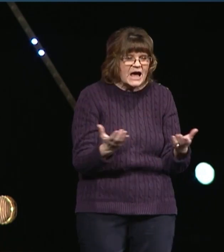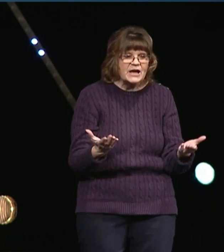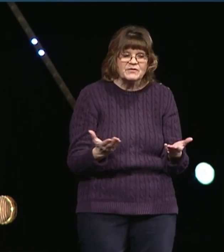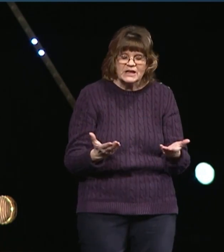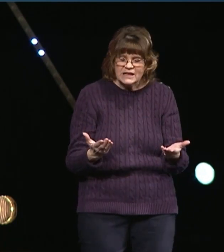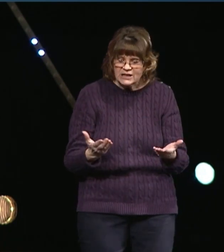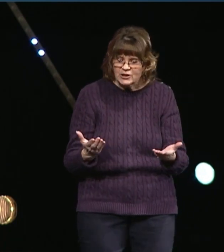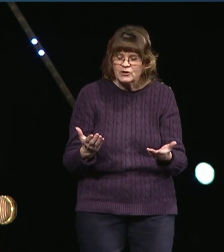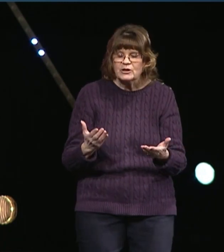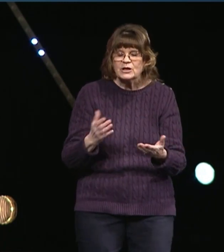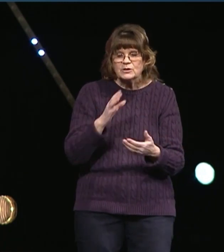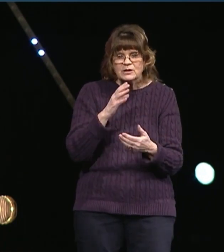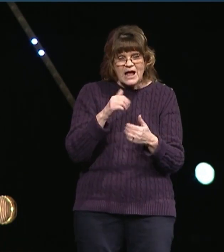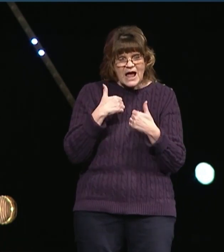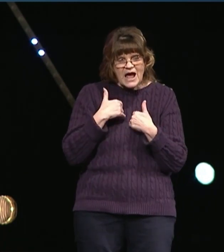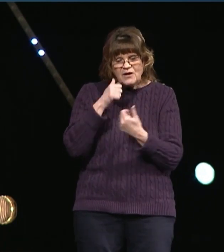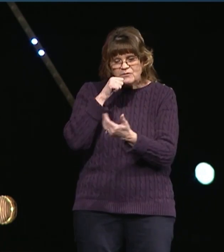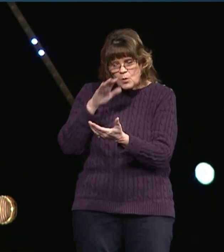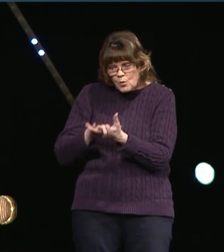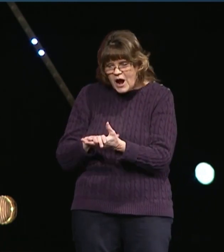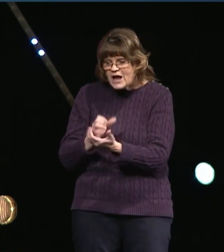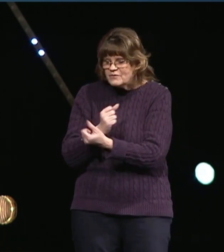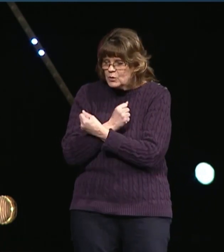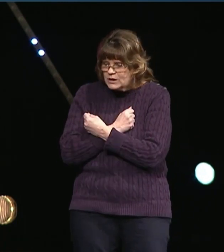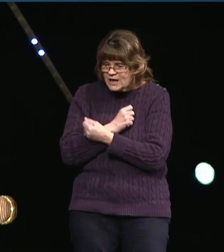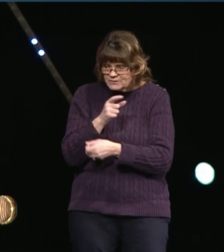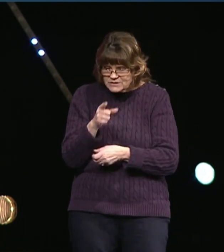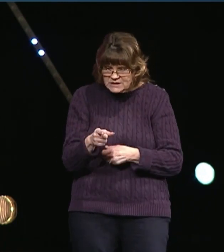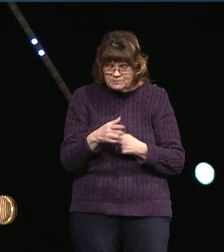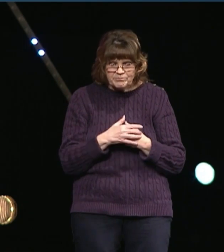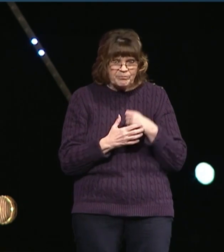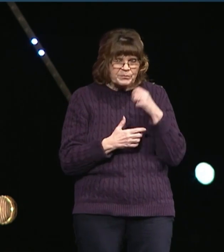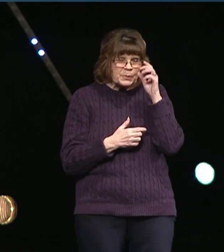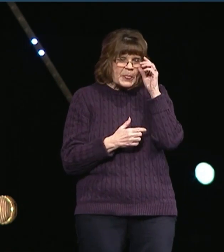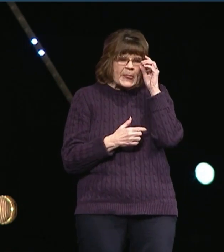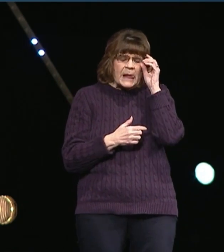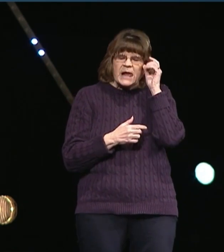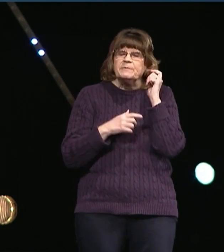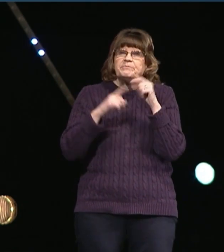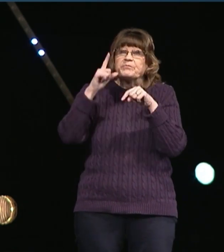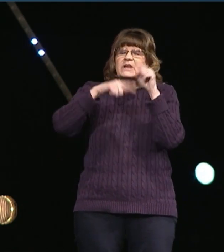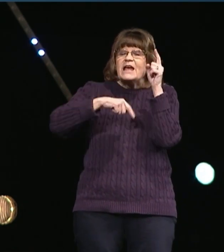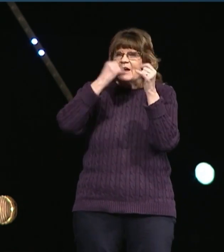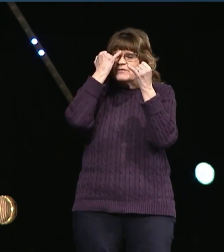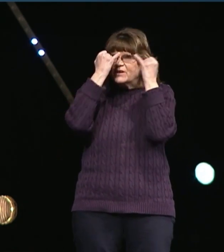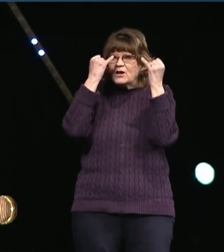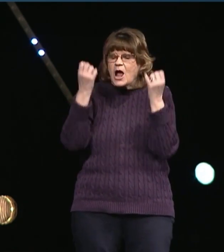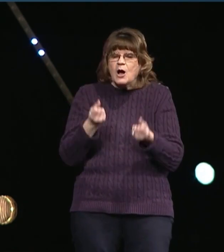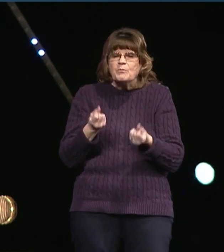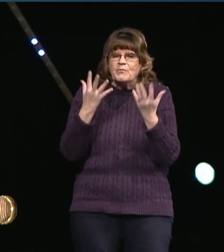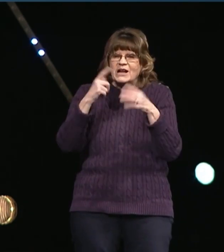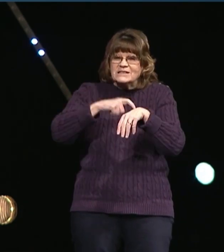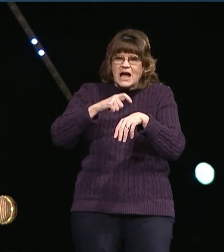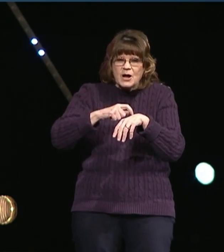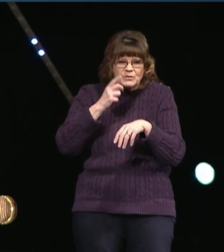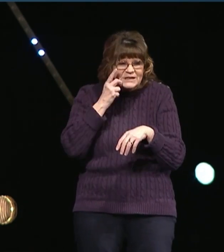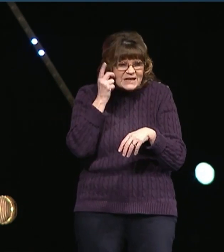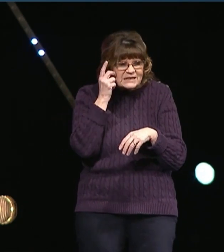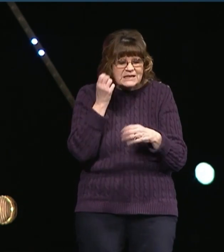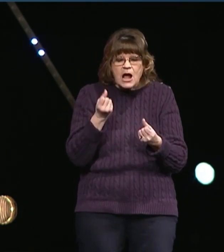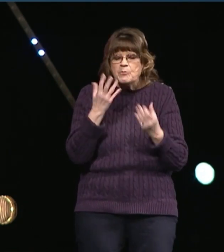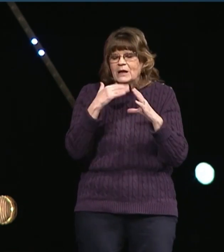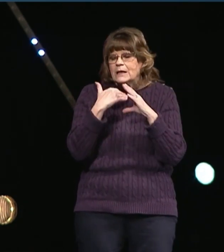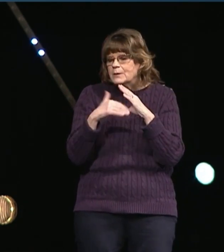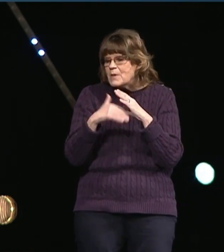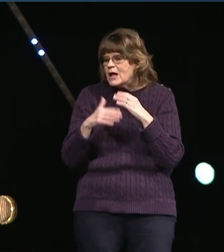us, and to have a wife who adores him. And I couldn't even guess how much time I've spent with Dennis, how many emails are on my